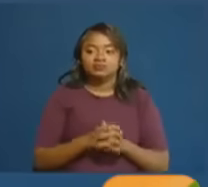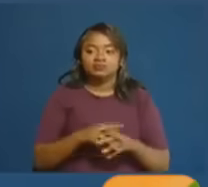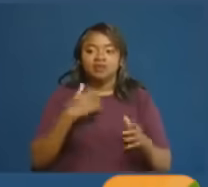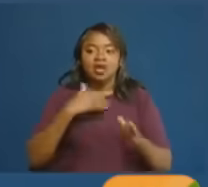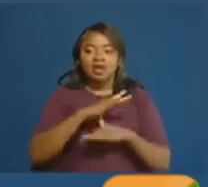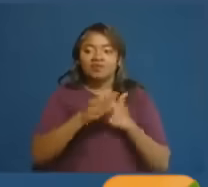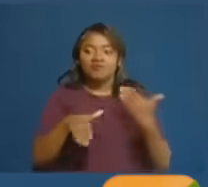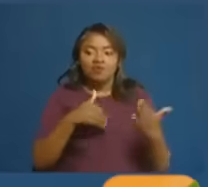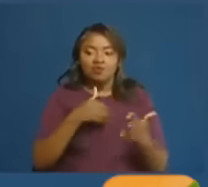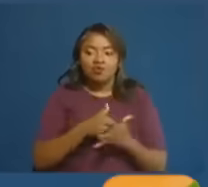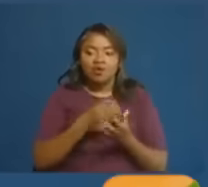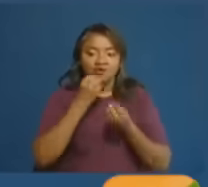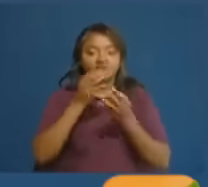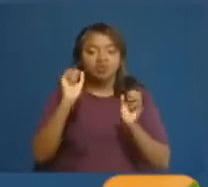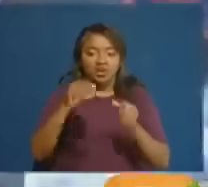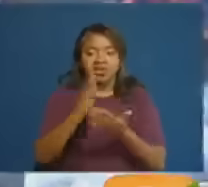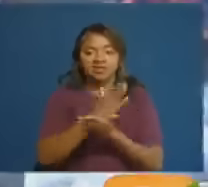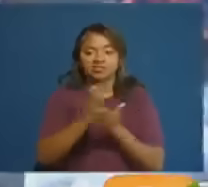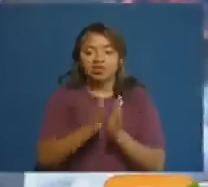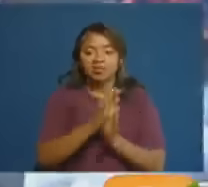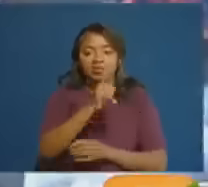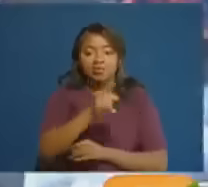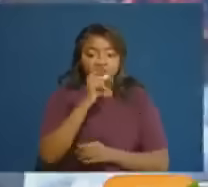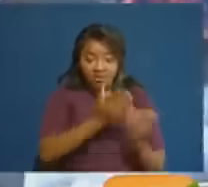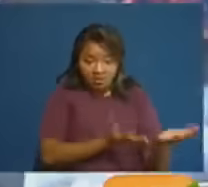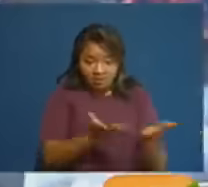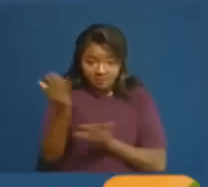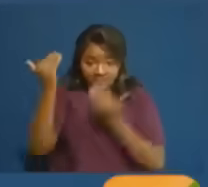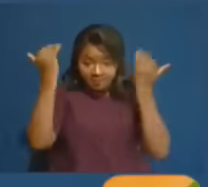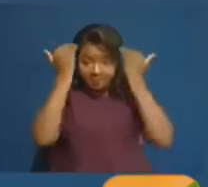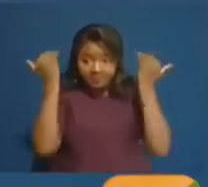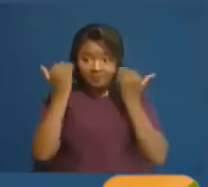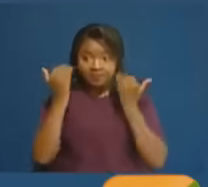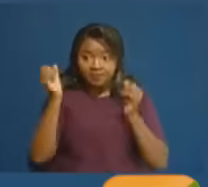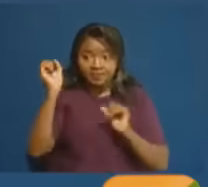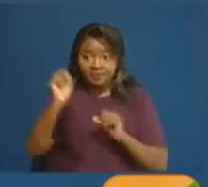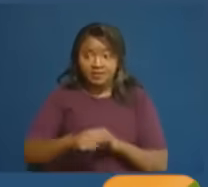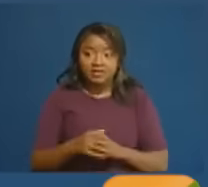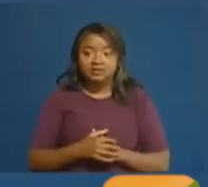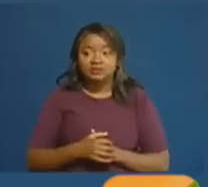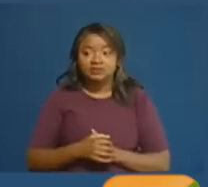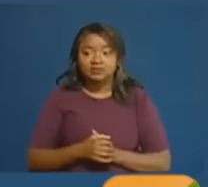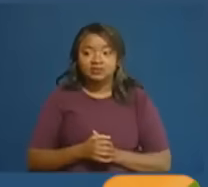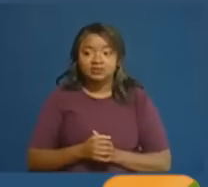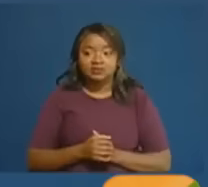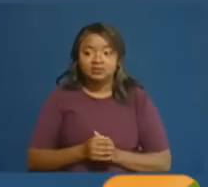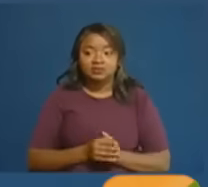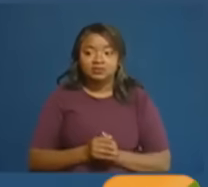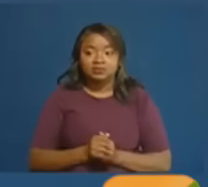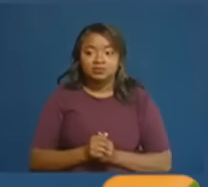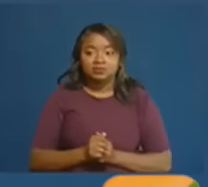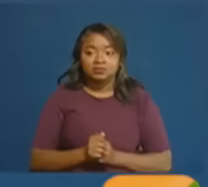it to you. Have they been presented to court? Many of them have been presented to court. And those that have not been